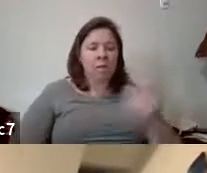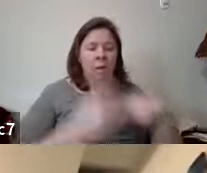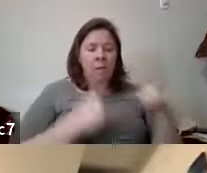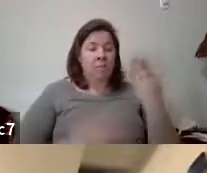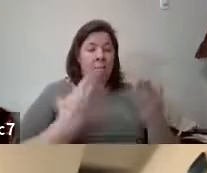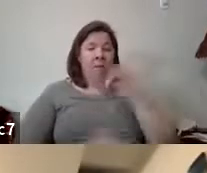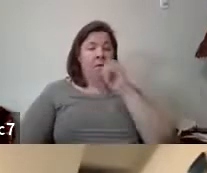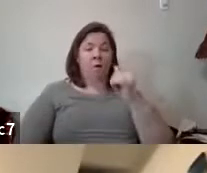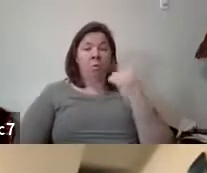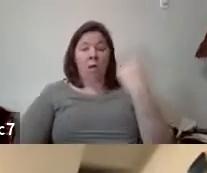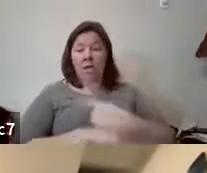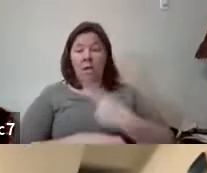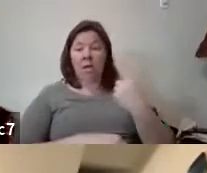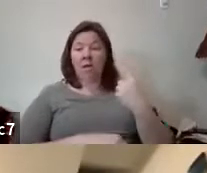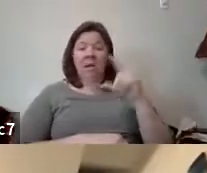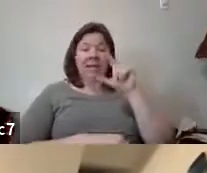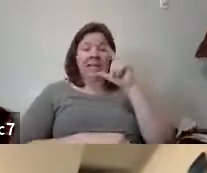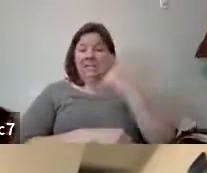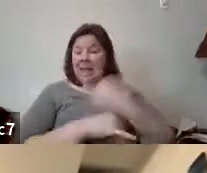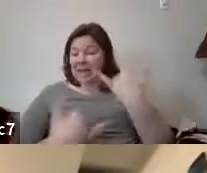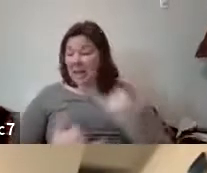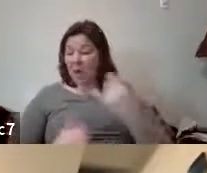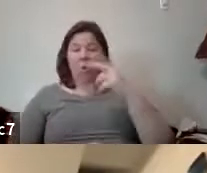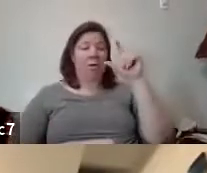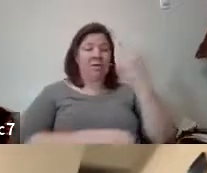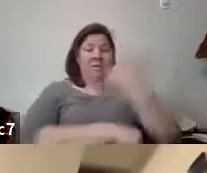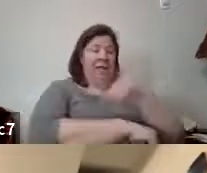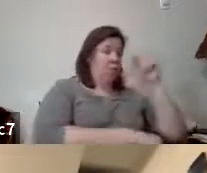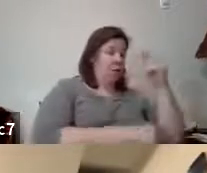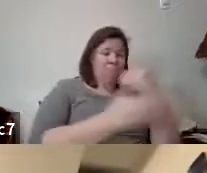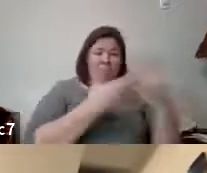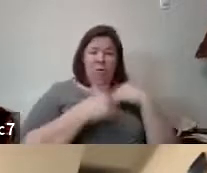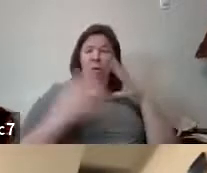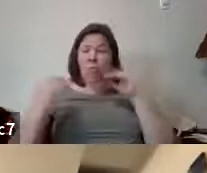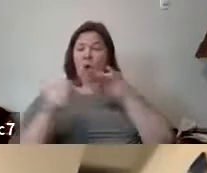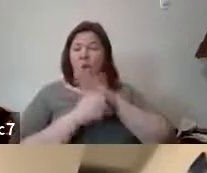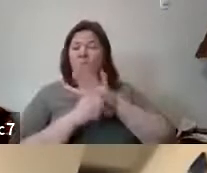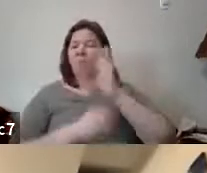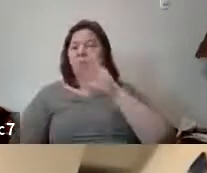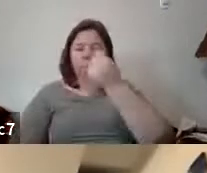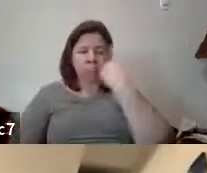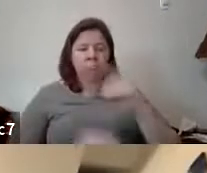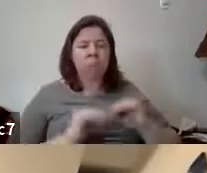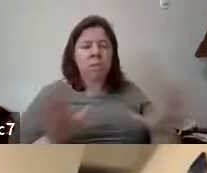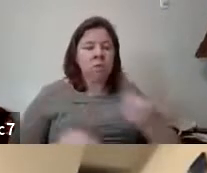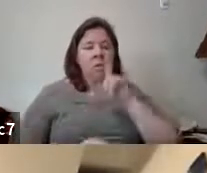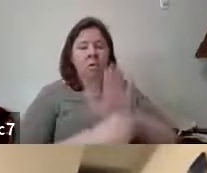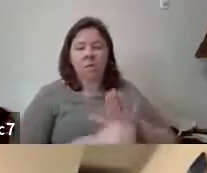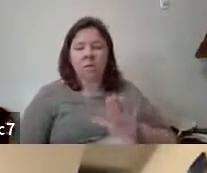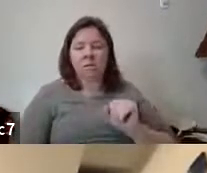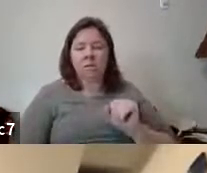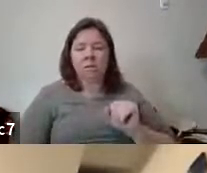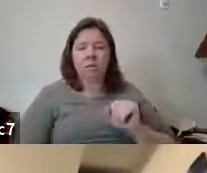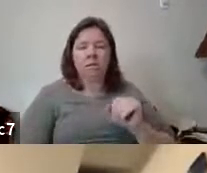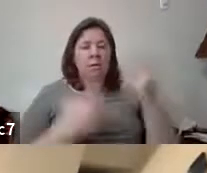come day 1 or day 2 or day 20, but if you listen and plug in often enough, it will come, guaranteed. Just as though it's a done deal